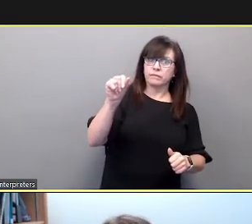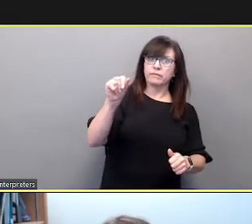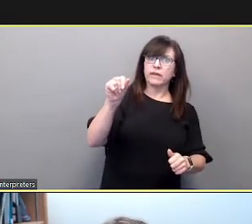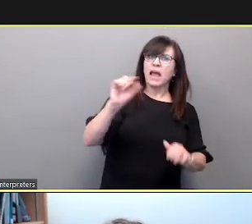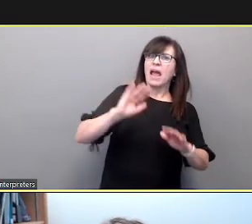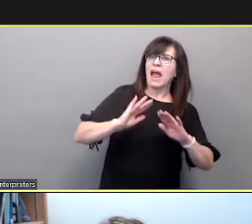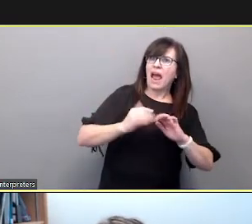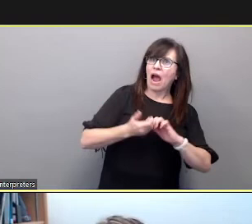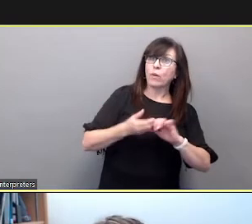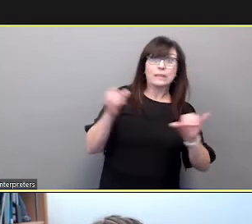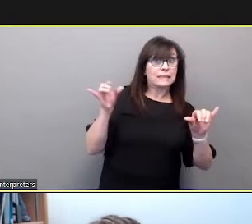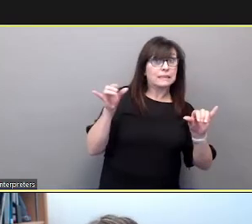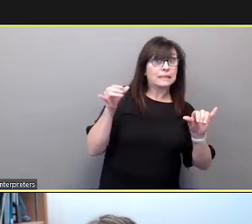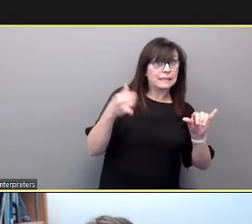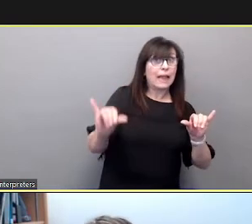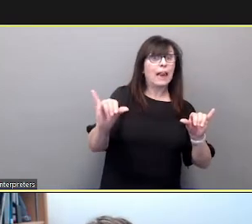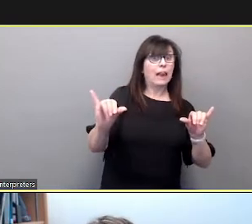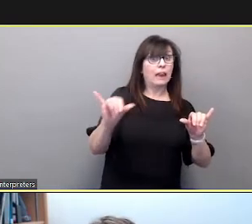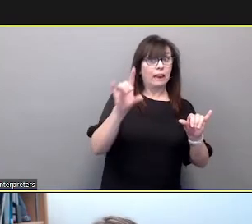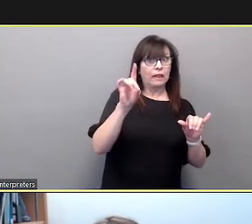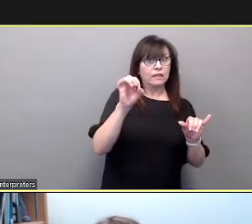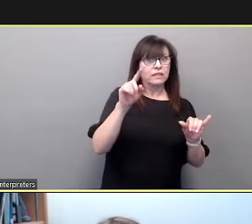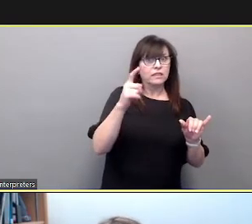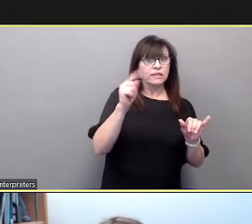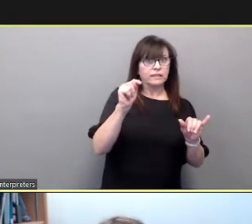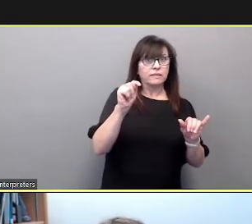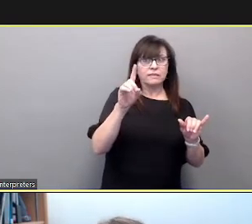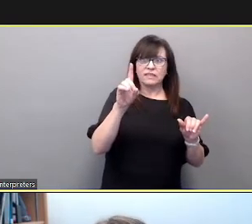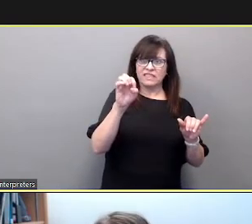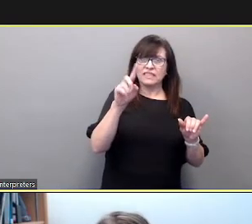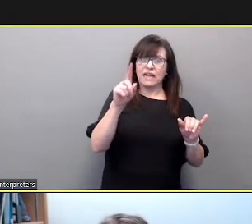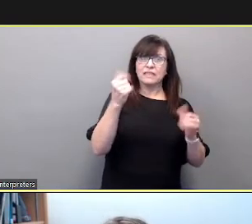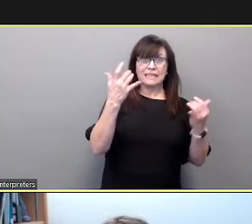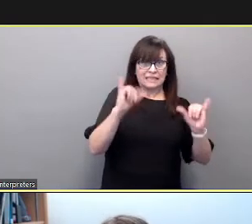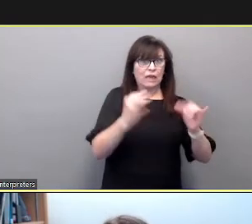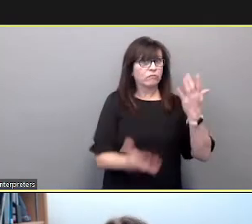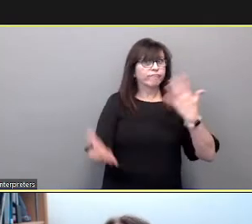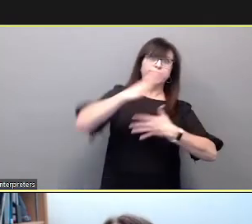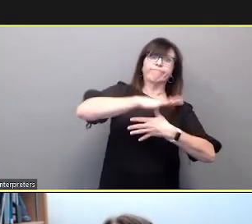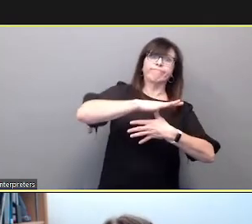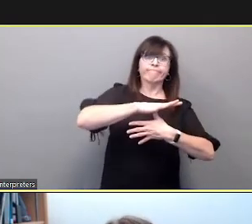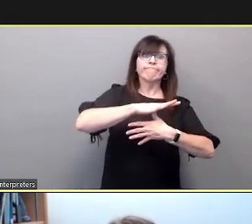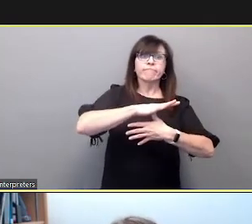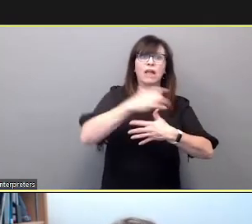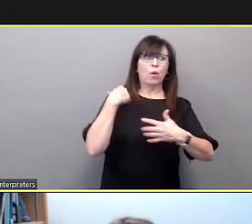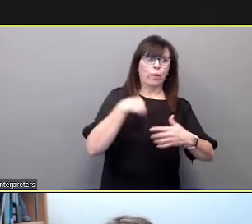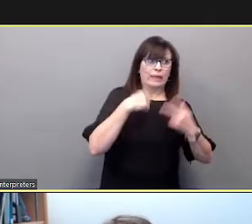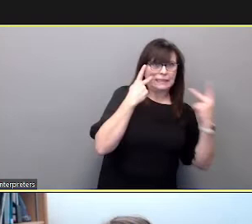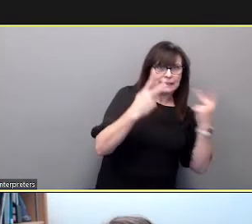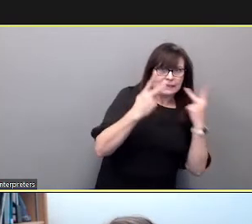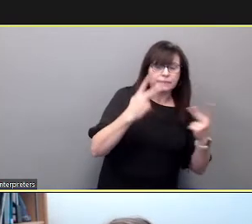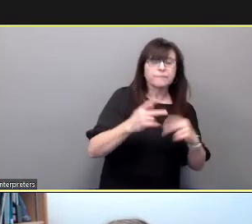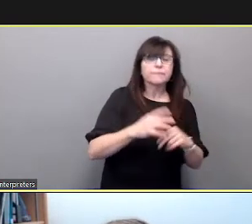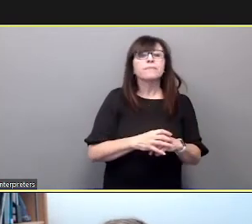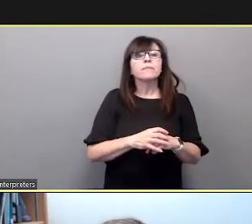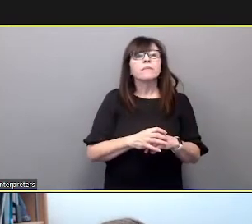it remains to be the predominant variant that we sequence. And when you use when